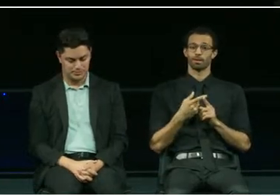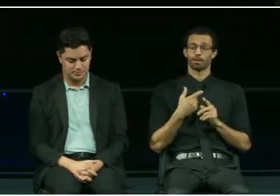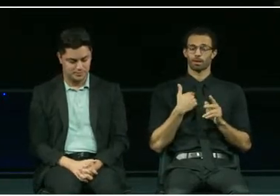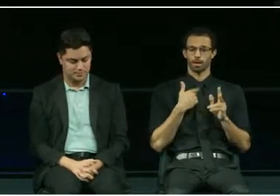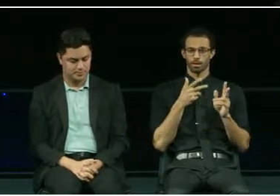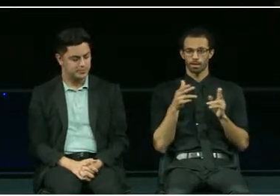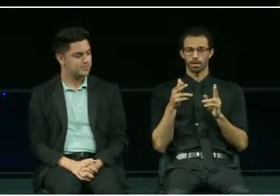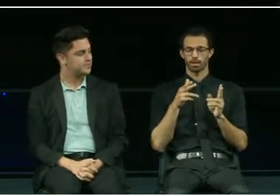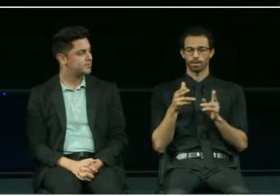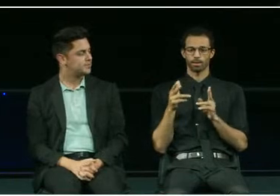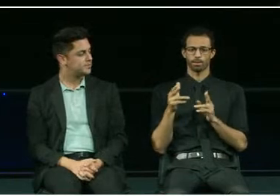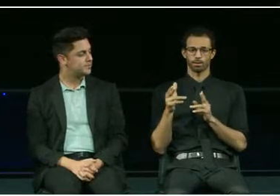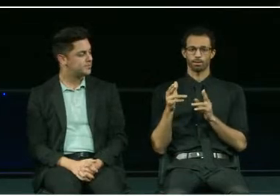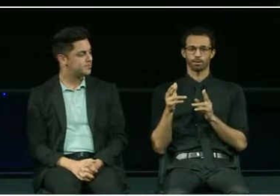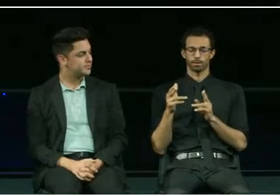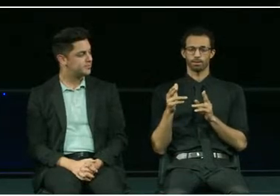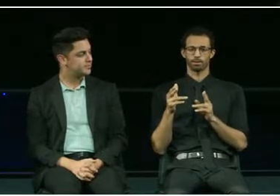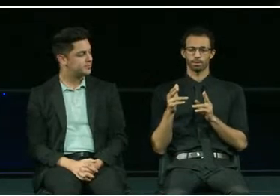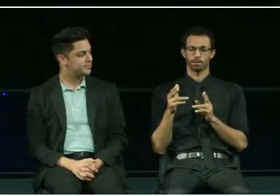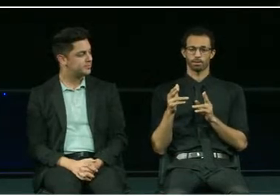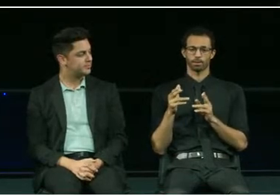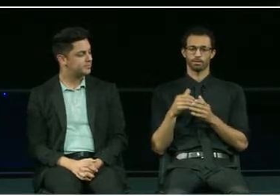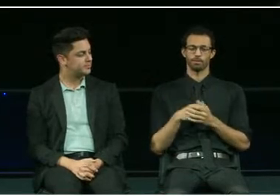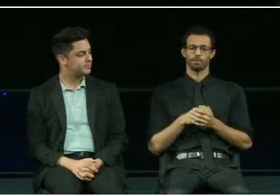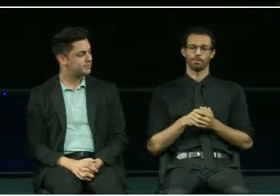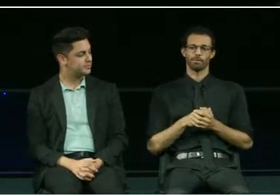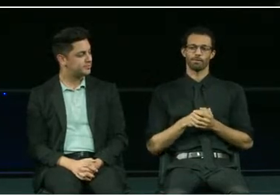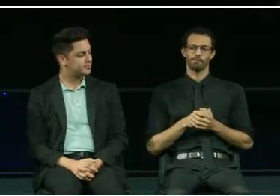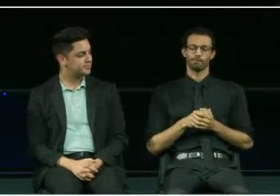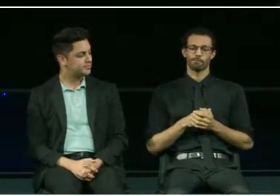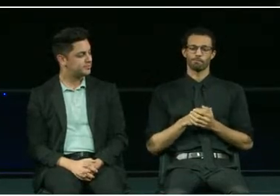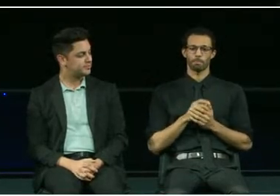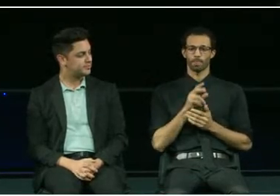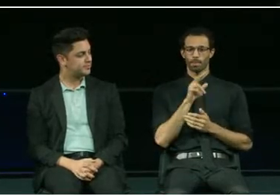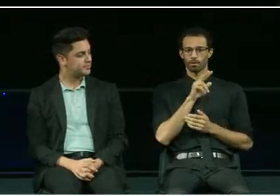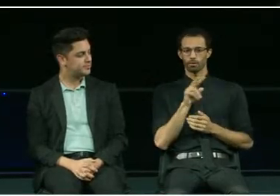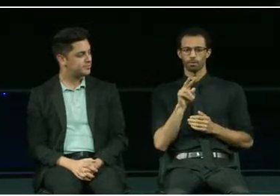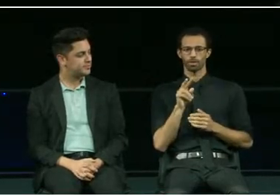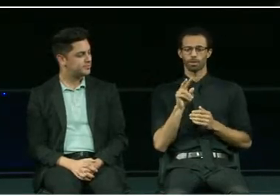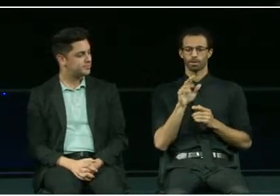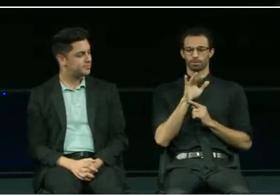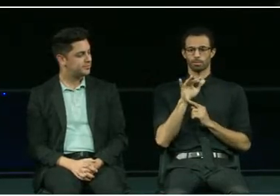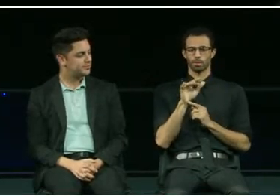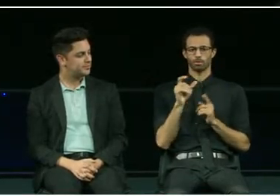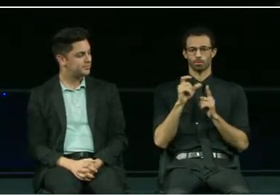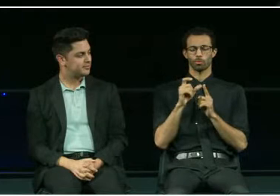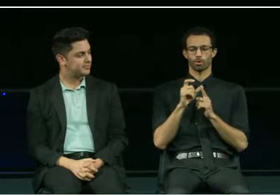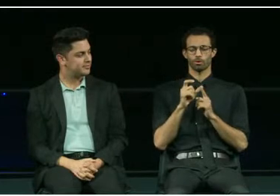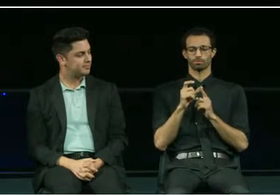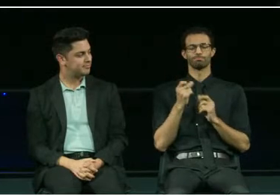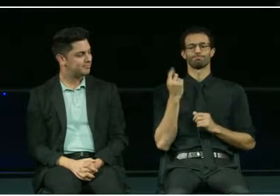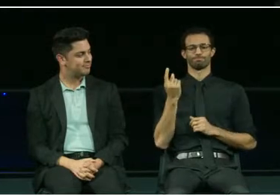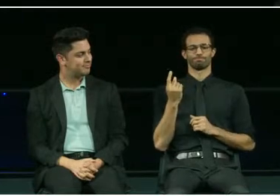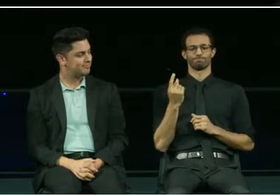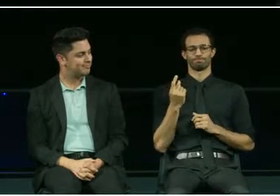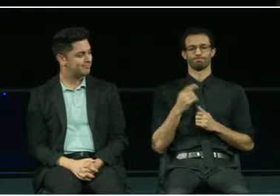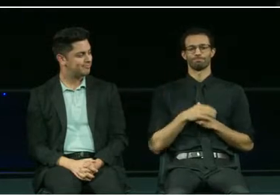just, you know, and looking at the spelling of the word, it just clicked.